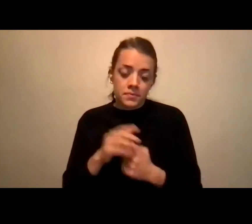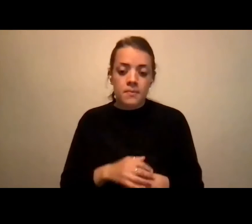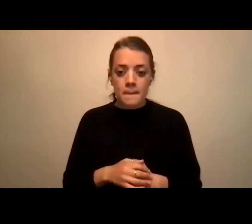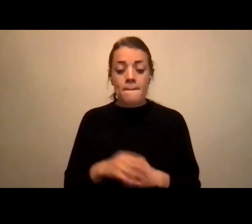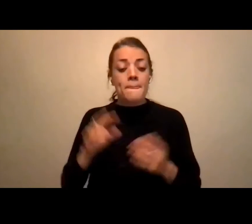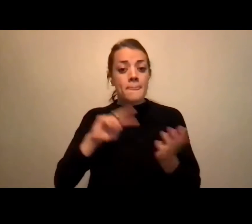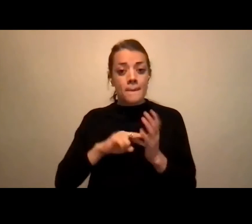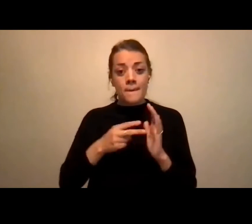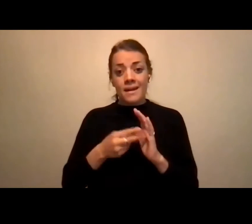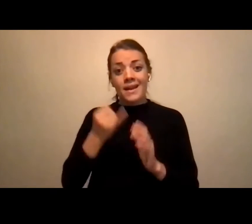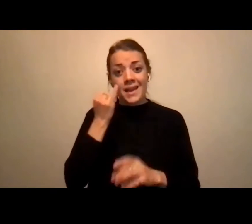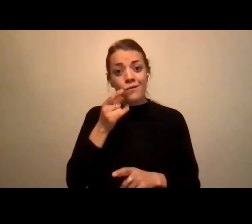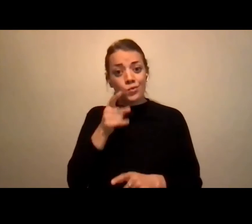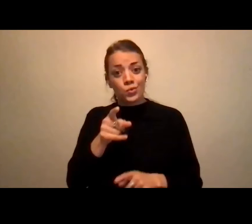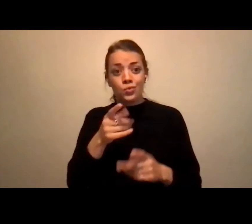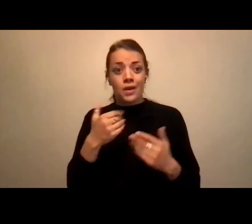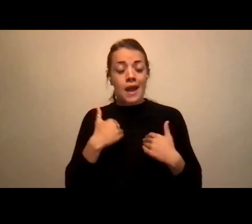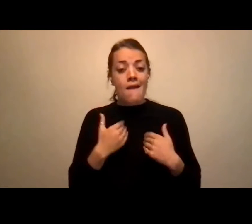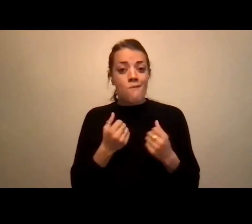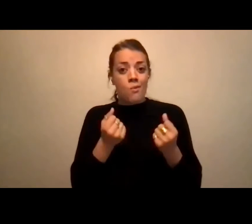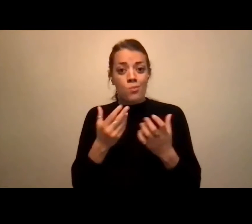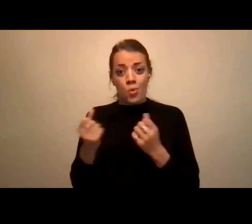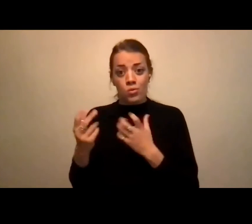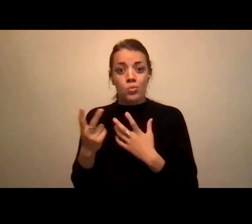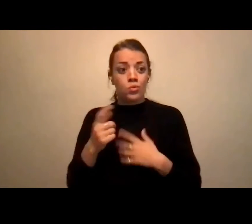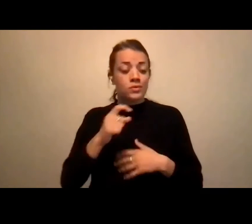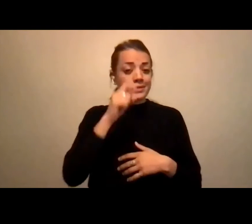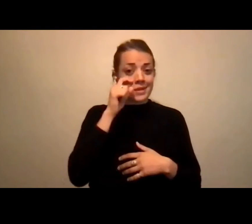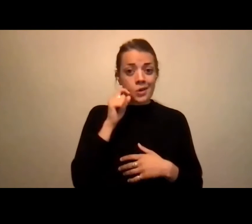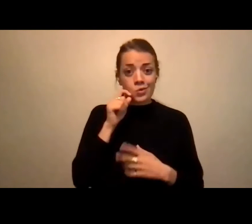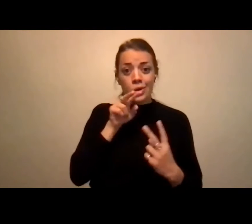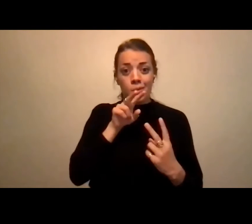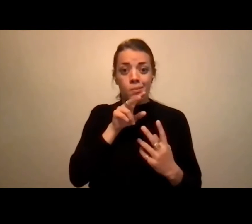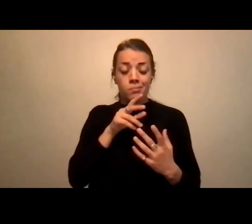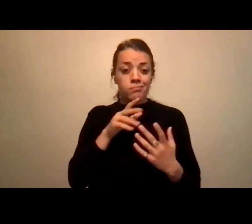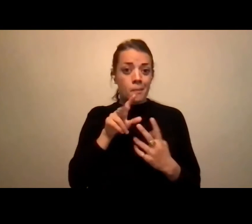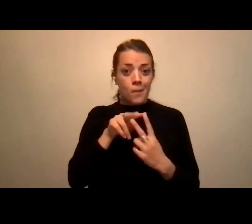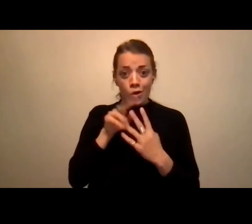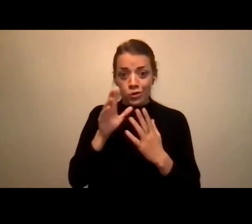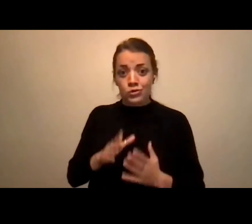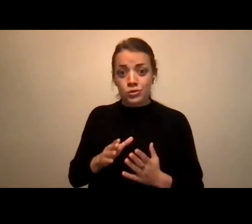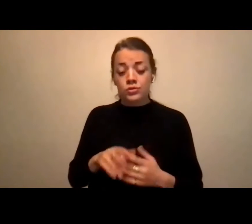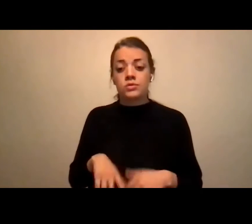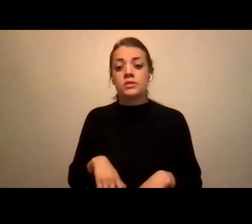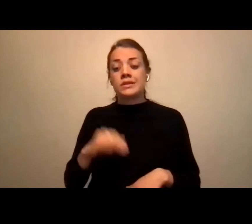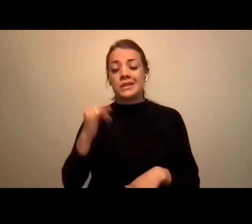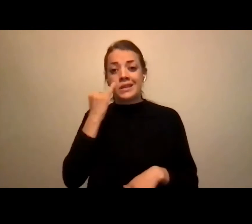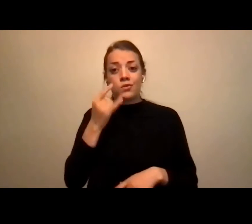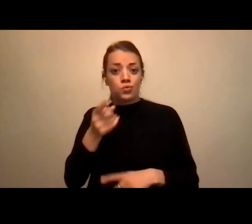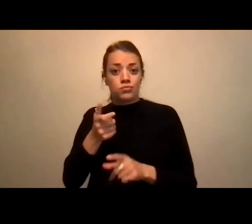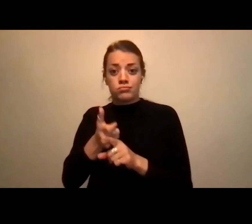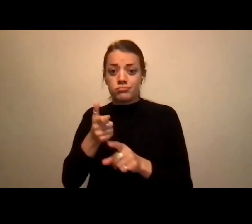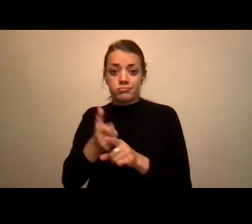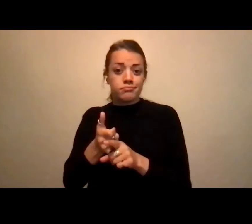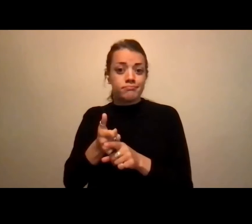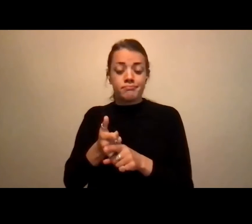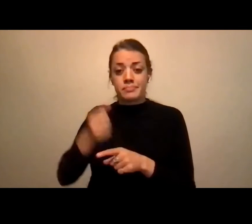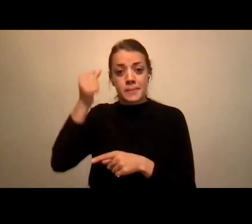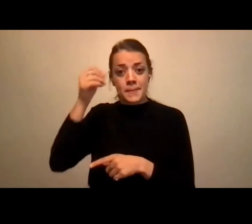sexual partners, if you are a man who has sex with men, or you are